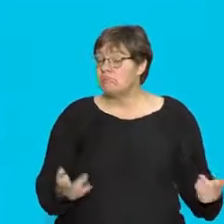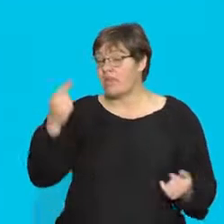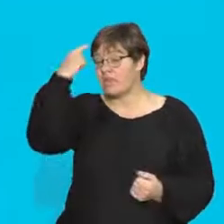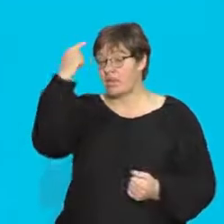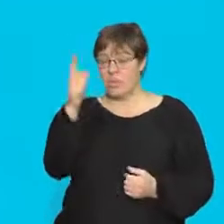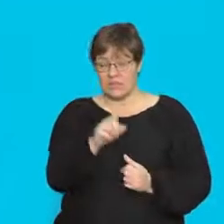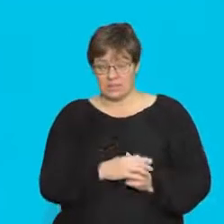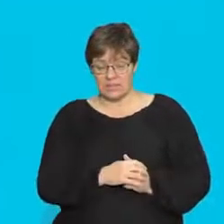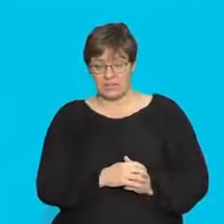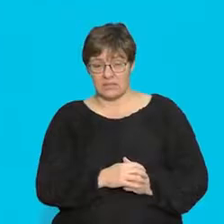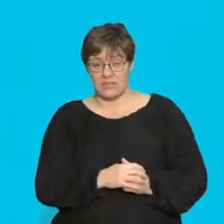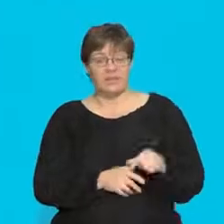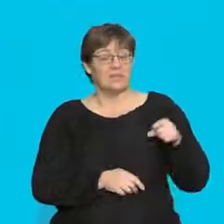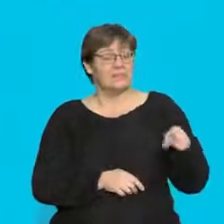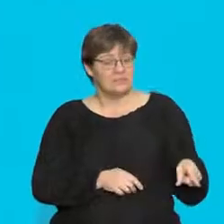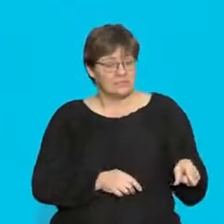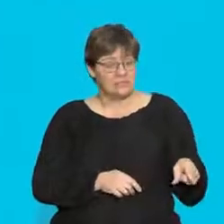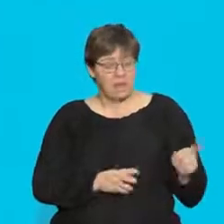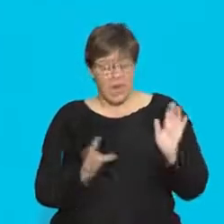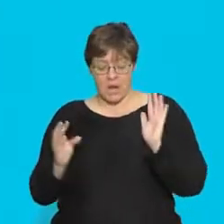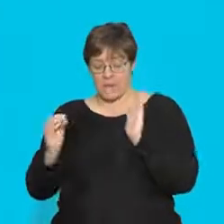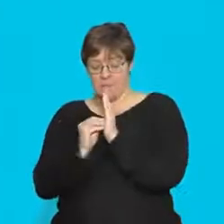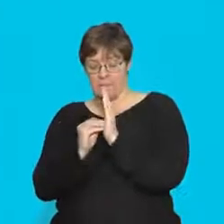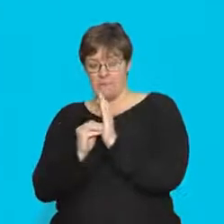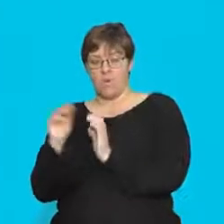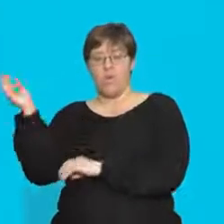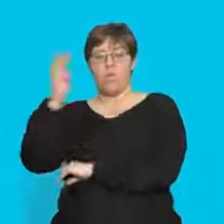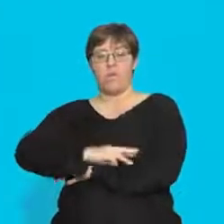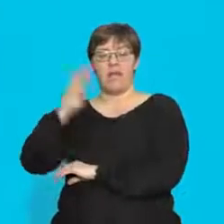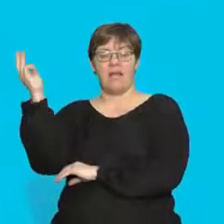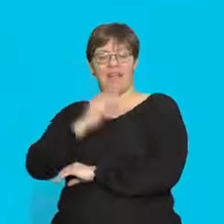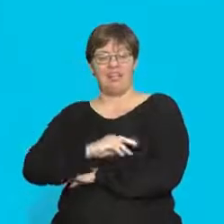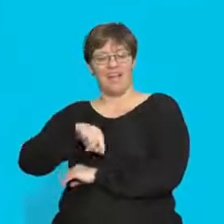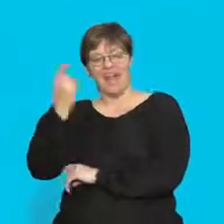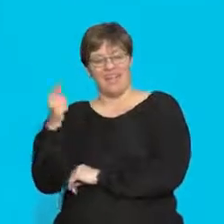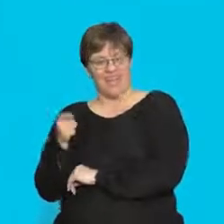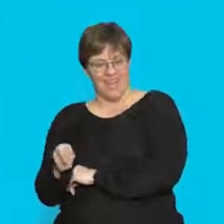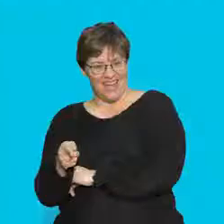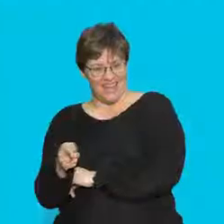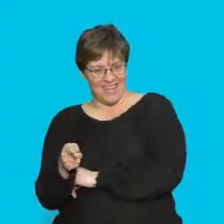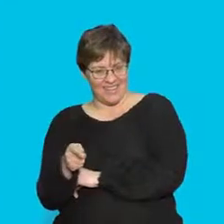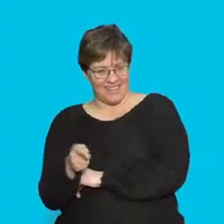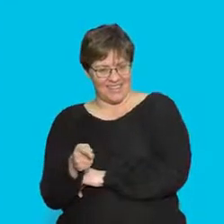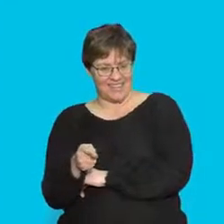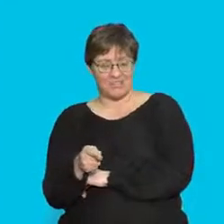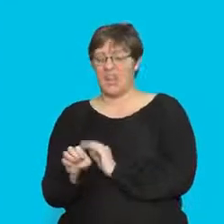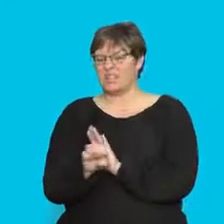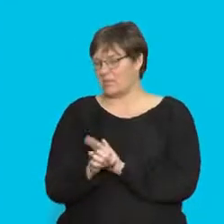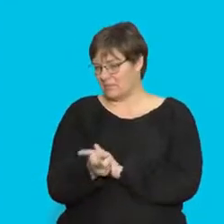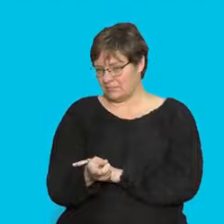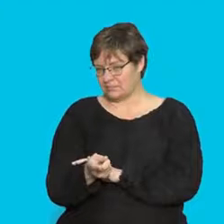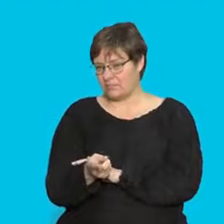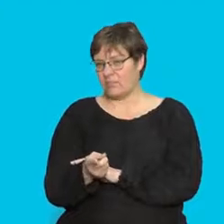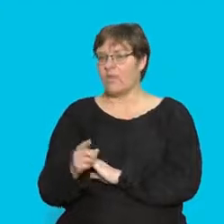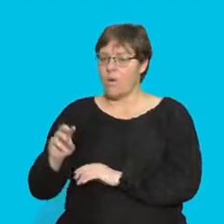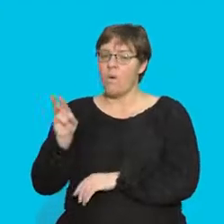get. Imagine if the barnacle could be attached to another